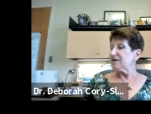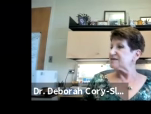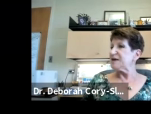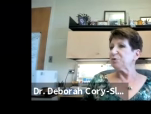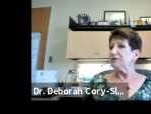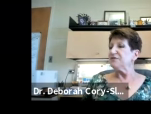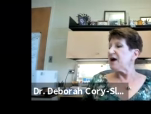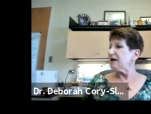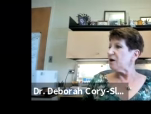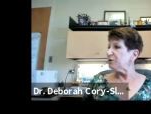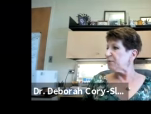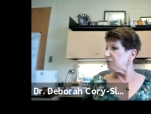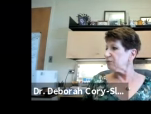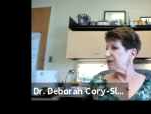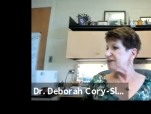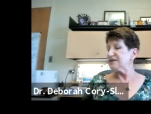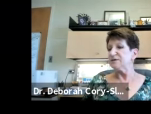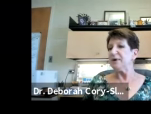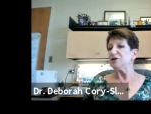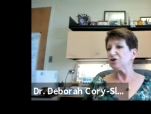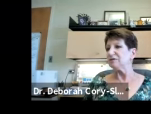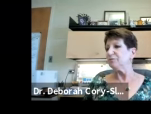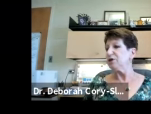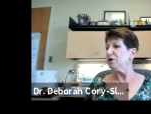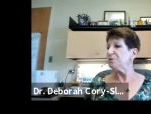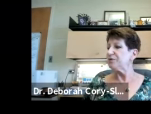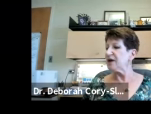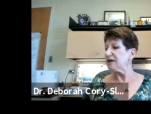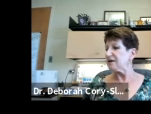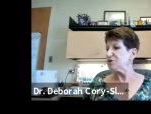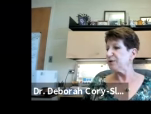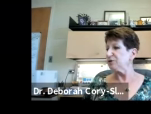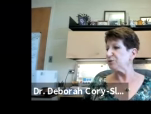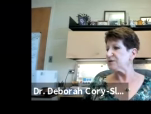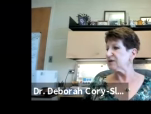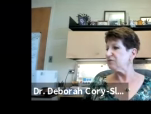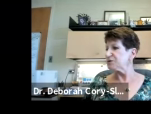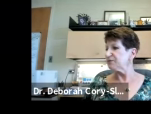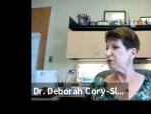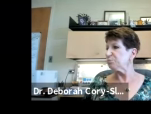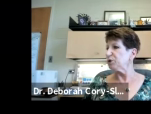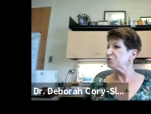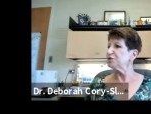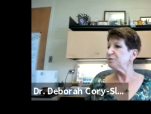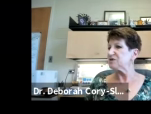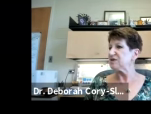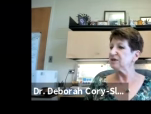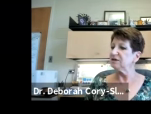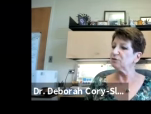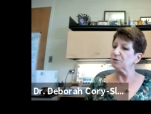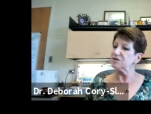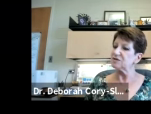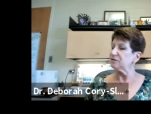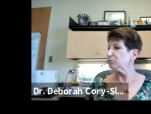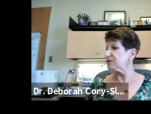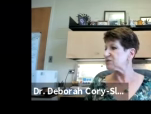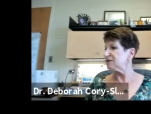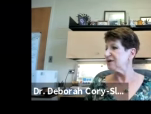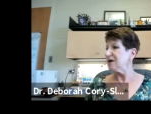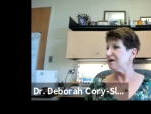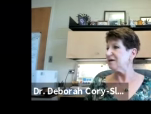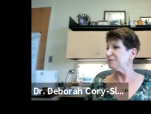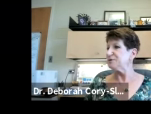here's an example of that, how it might relate to dementia. We know that as you increase levels of air pollution, we see an increase in the